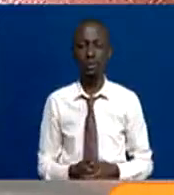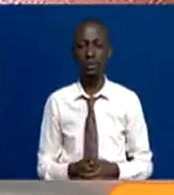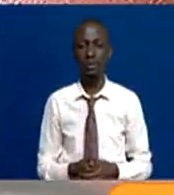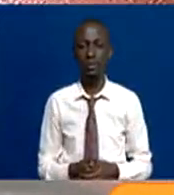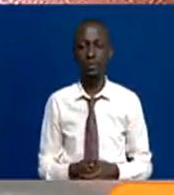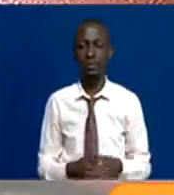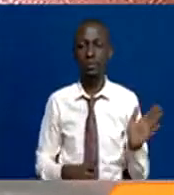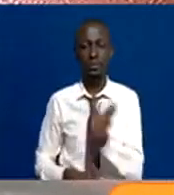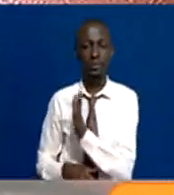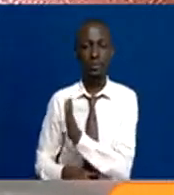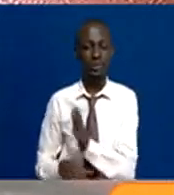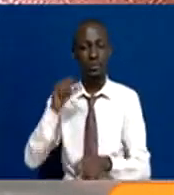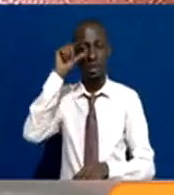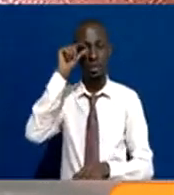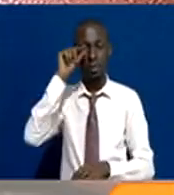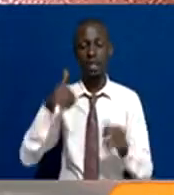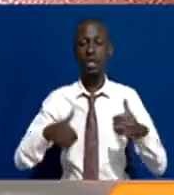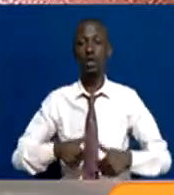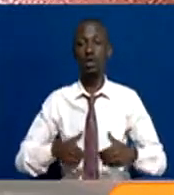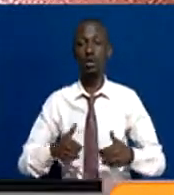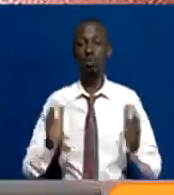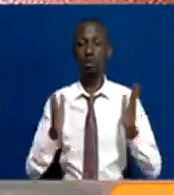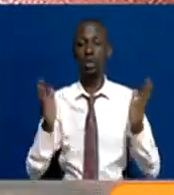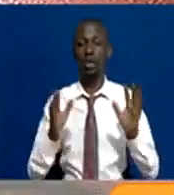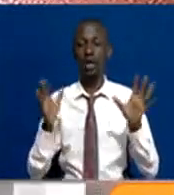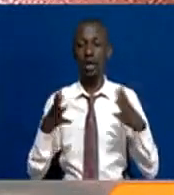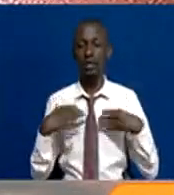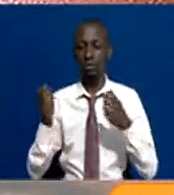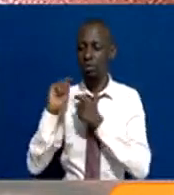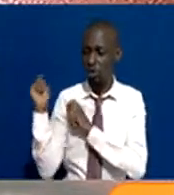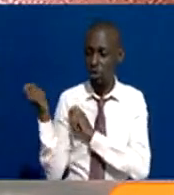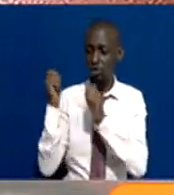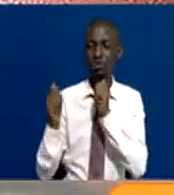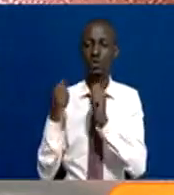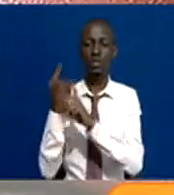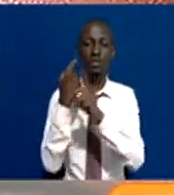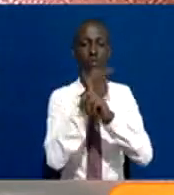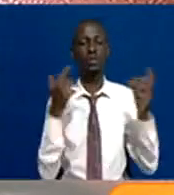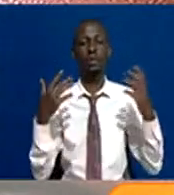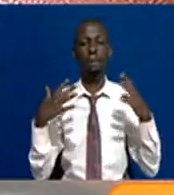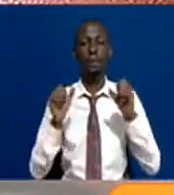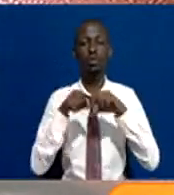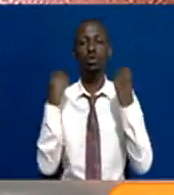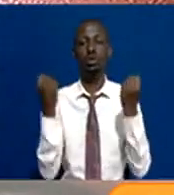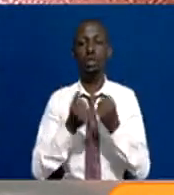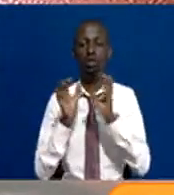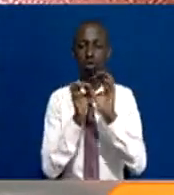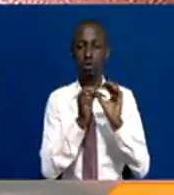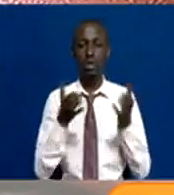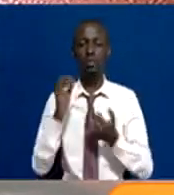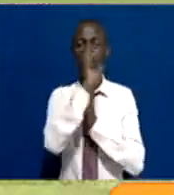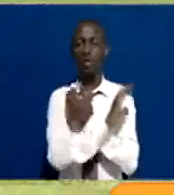And youth in Mombasa have been urged to embrace the game of golf, which continues to unite different classes of society in the